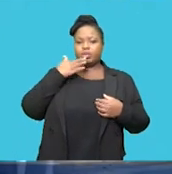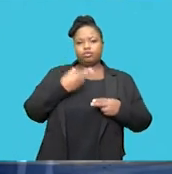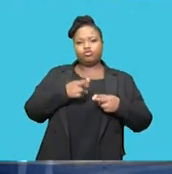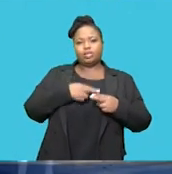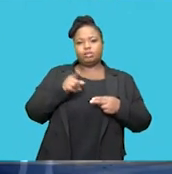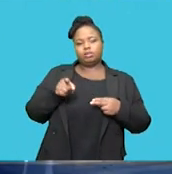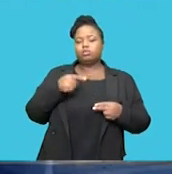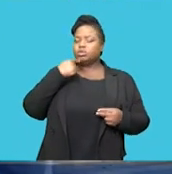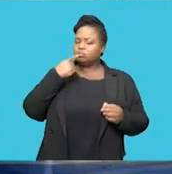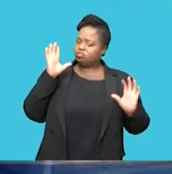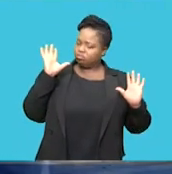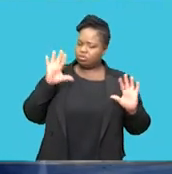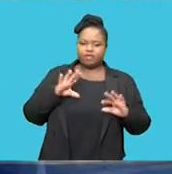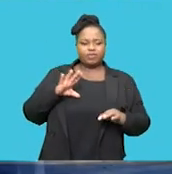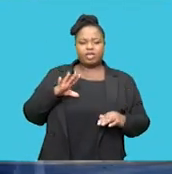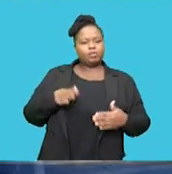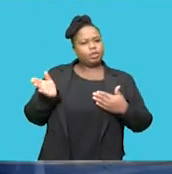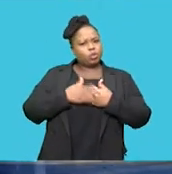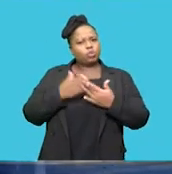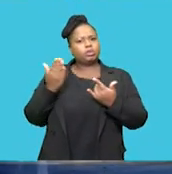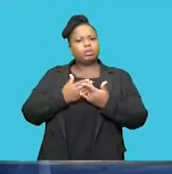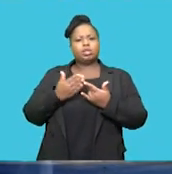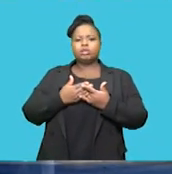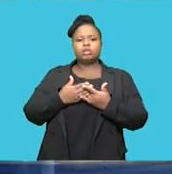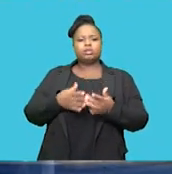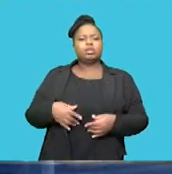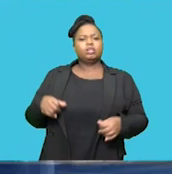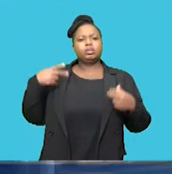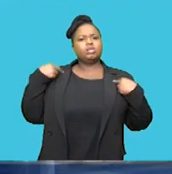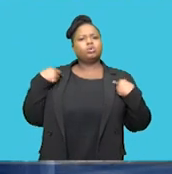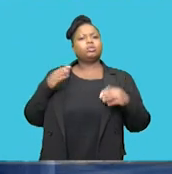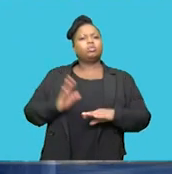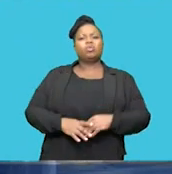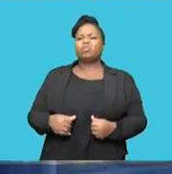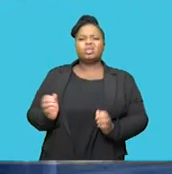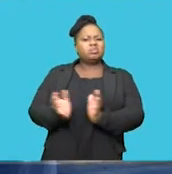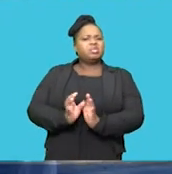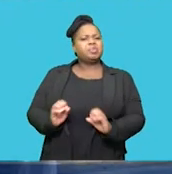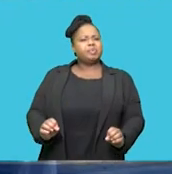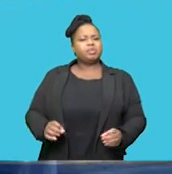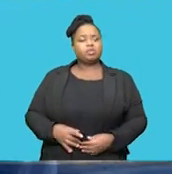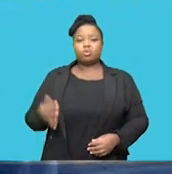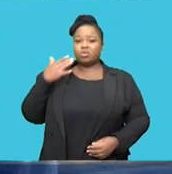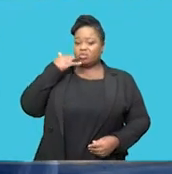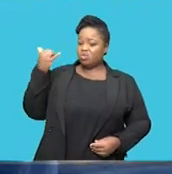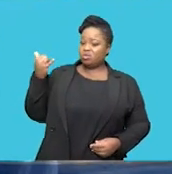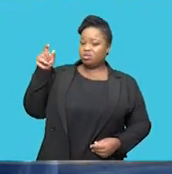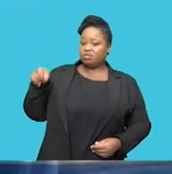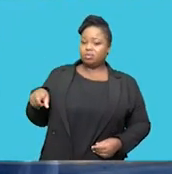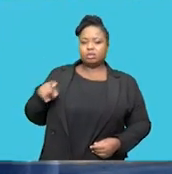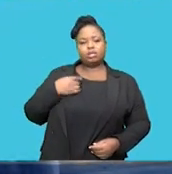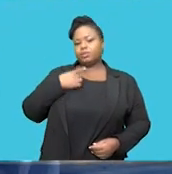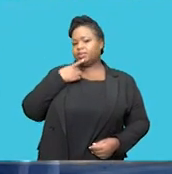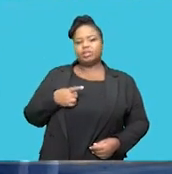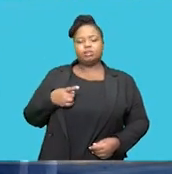So we said no, it's fine, let's close again. So they came but before security instead of honoring the meeting. So masimfonela this person manje sekasitshela